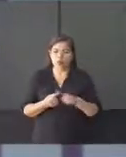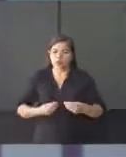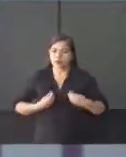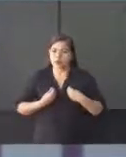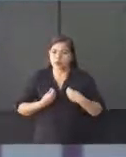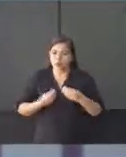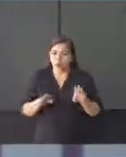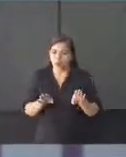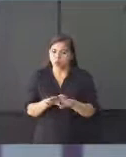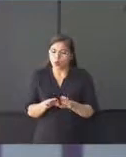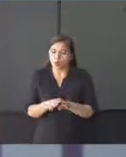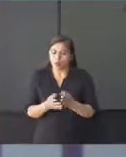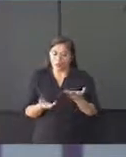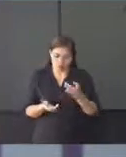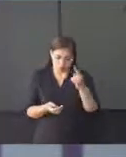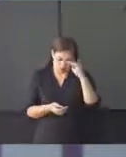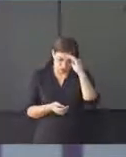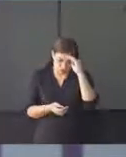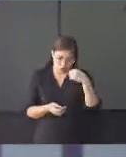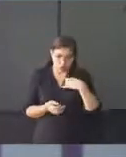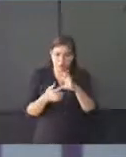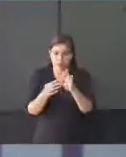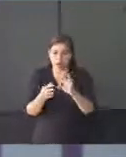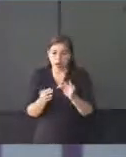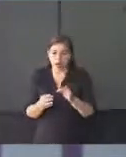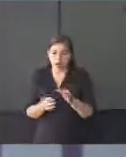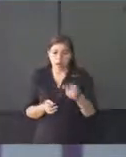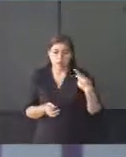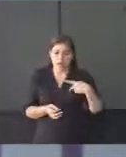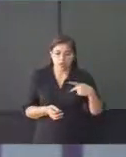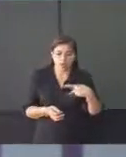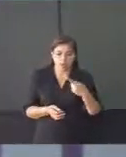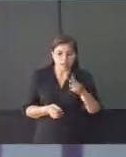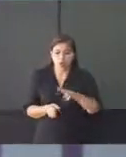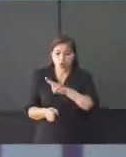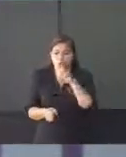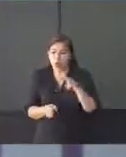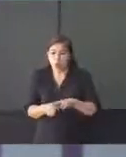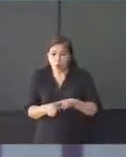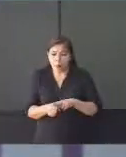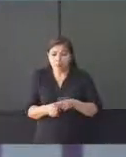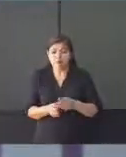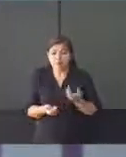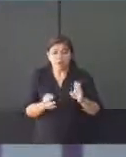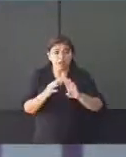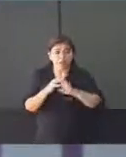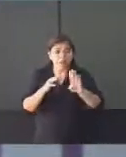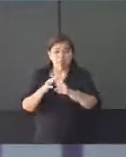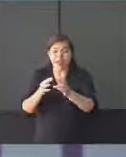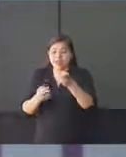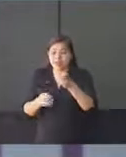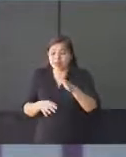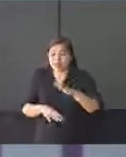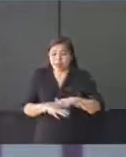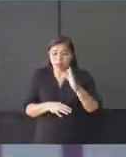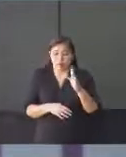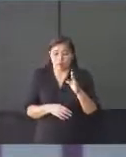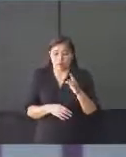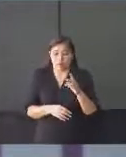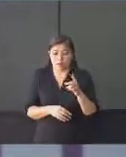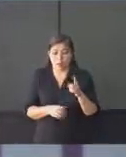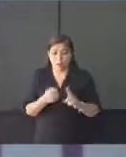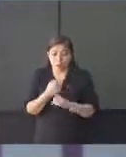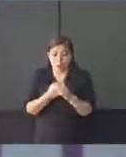question the peace of our territories. So how can we explain our citizens the natural fact of migrations? This is the biggest